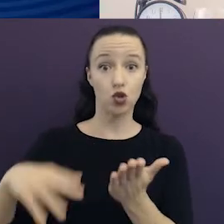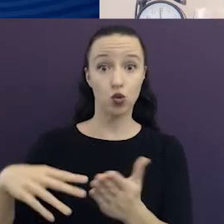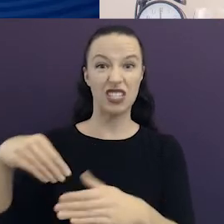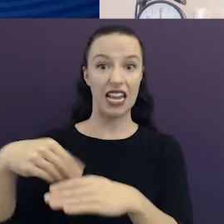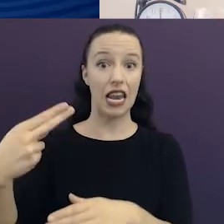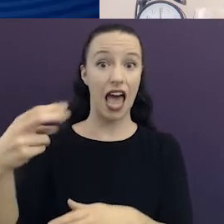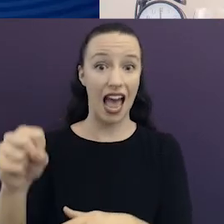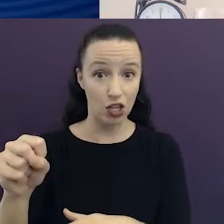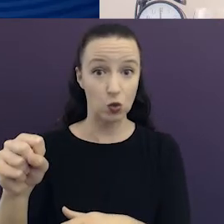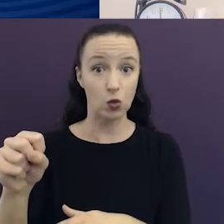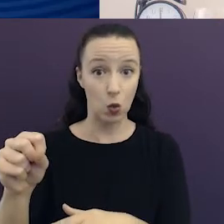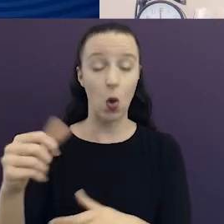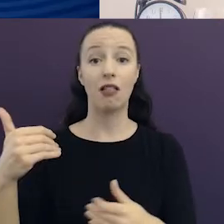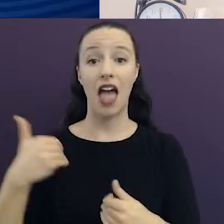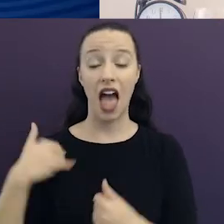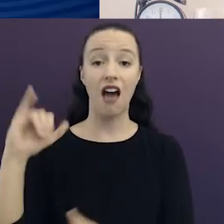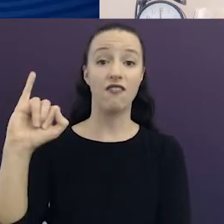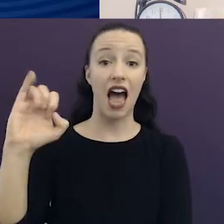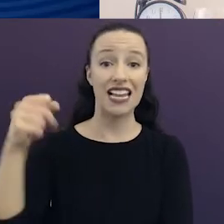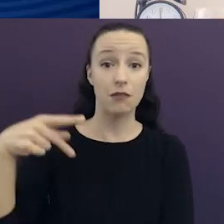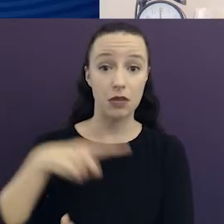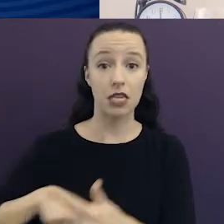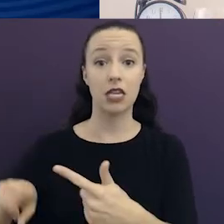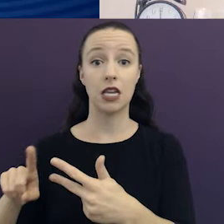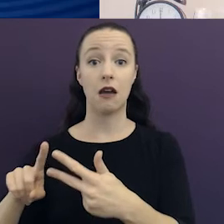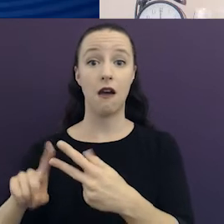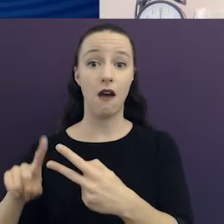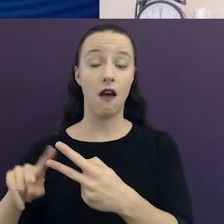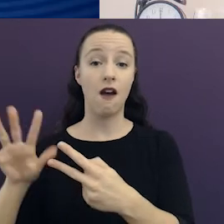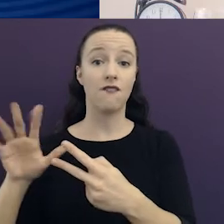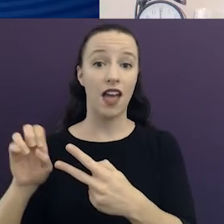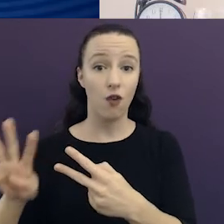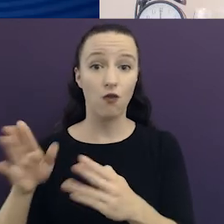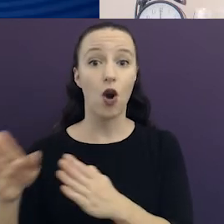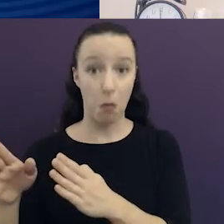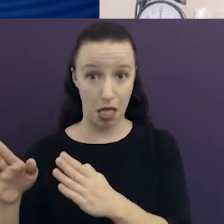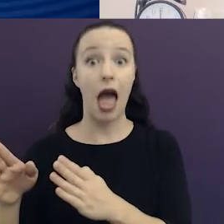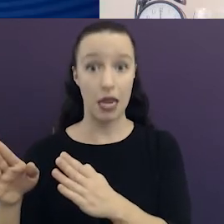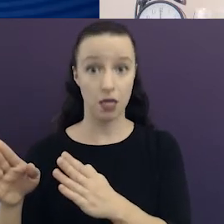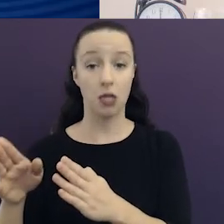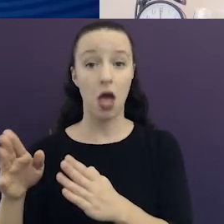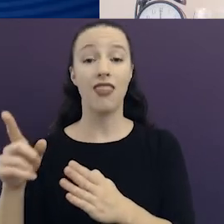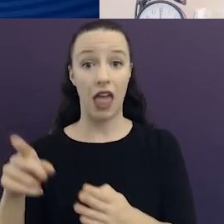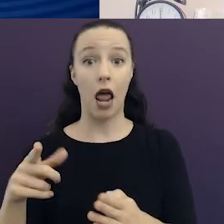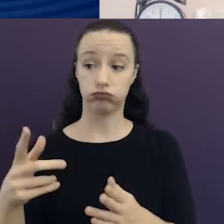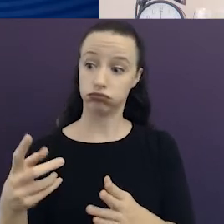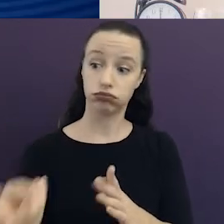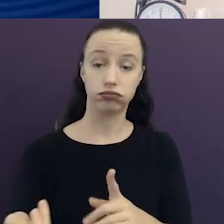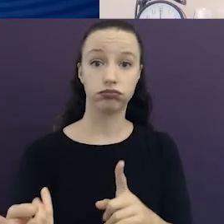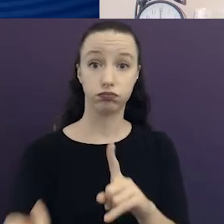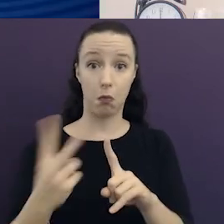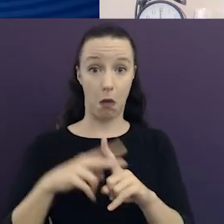IEP and 504 plan at our local feeder schools, and I help them complete the DSPS application and ensure that they